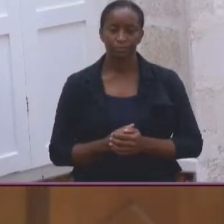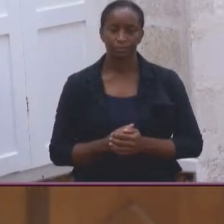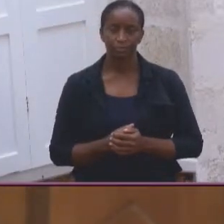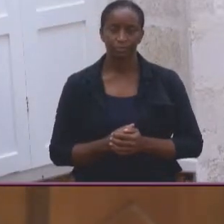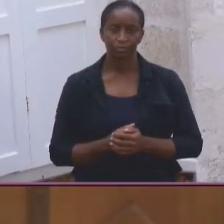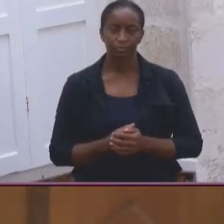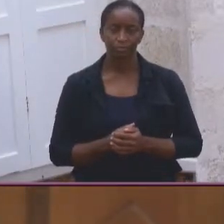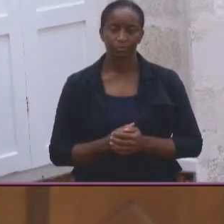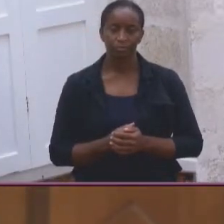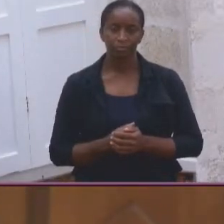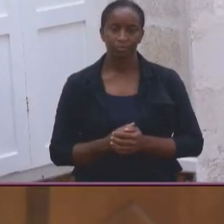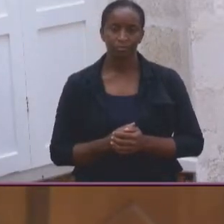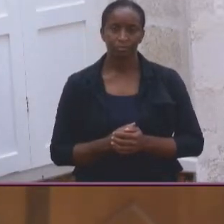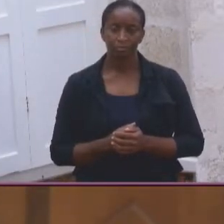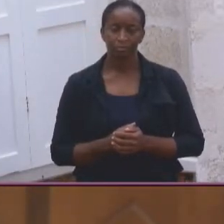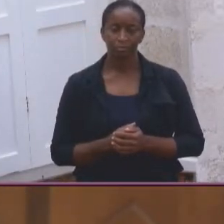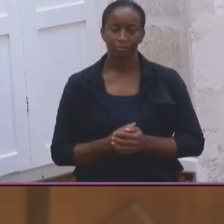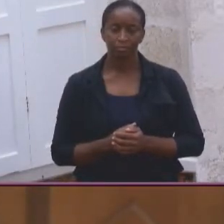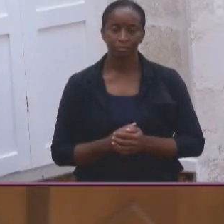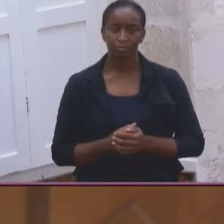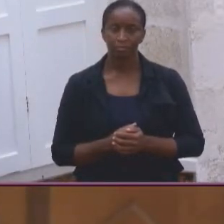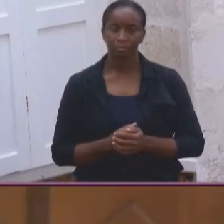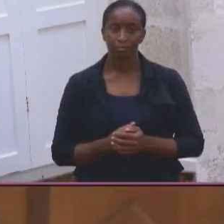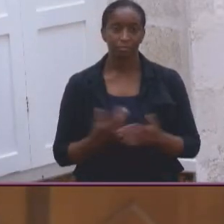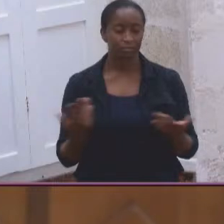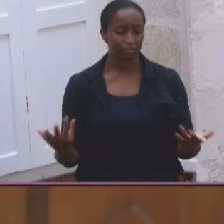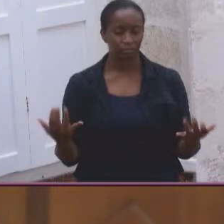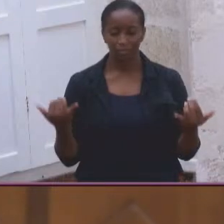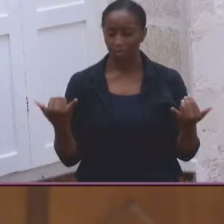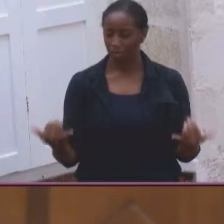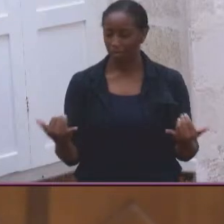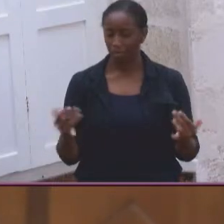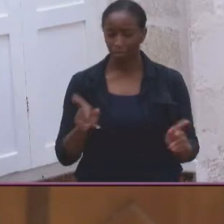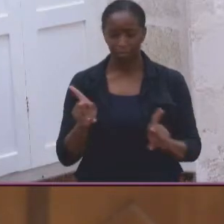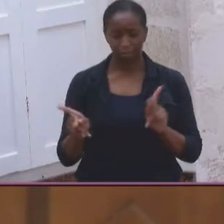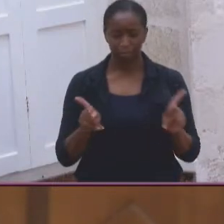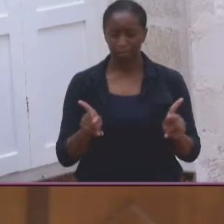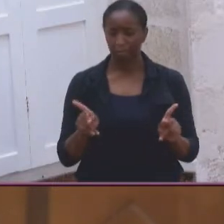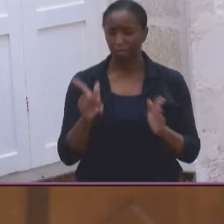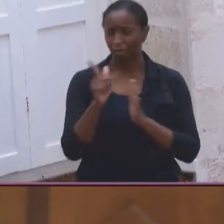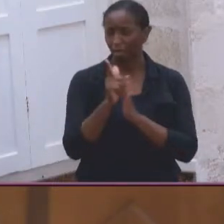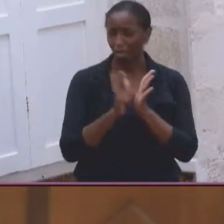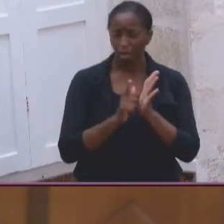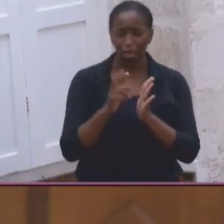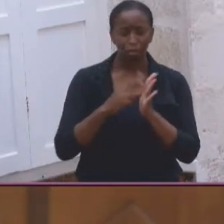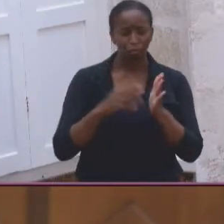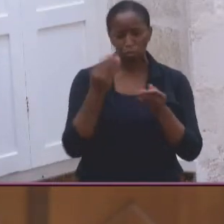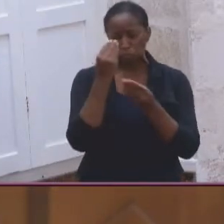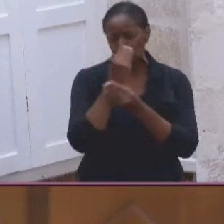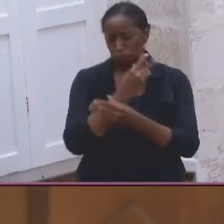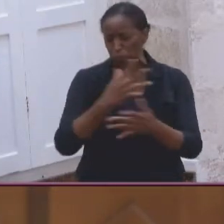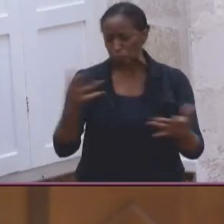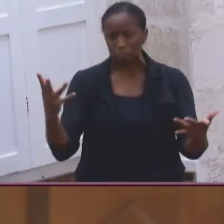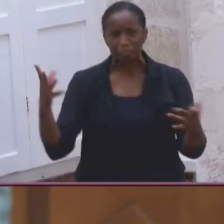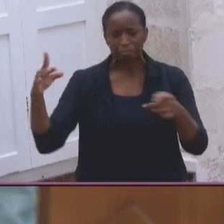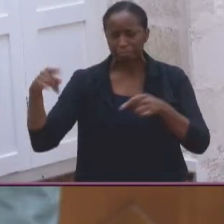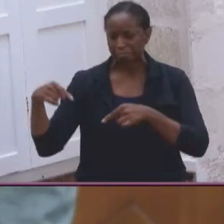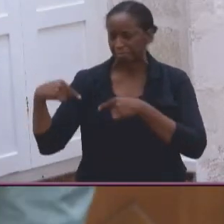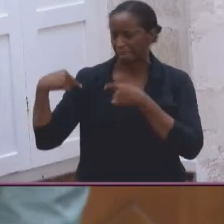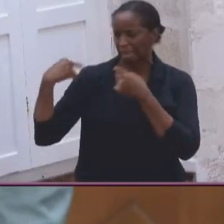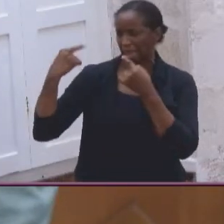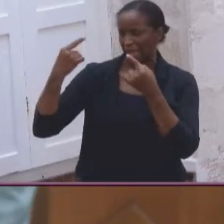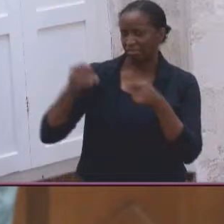we have taken a long journey with all of this. We have people living here with their